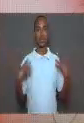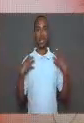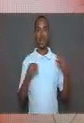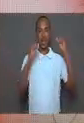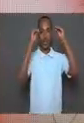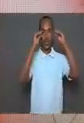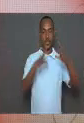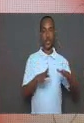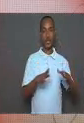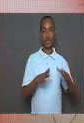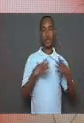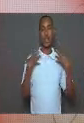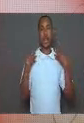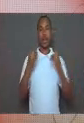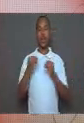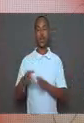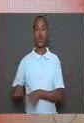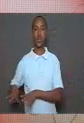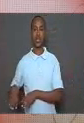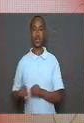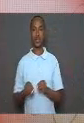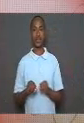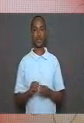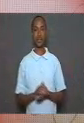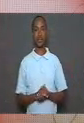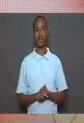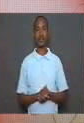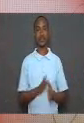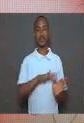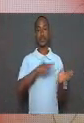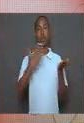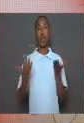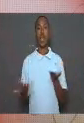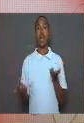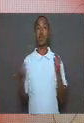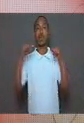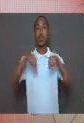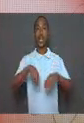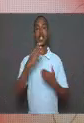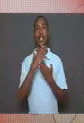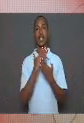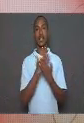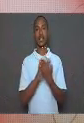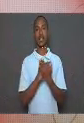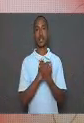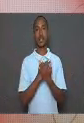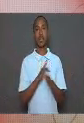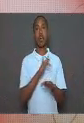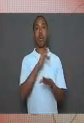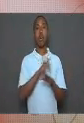Hello, teacher. Hello, students. Welcome to today's lesson